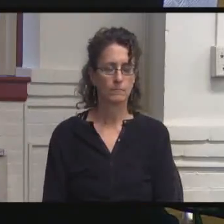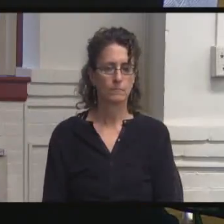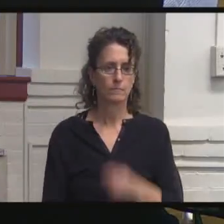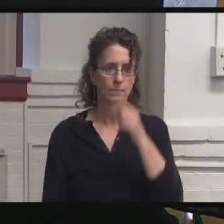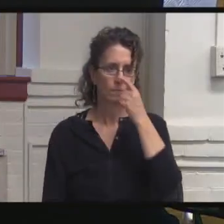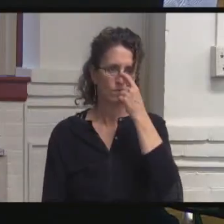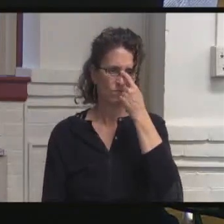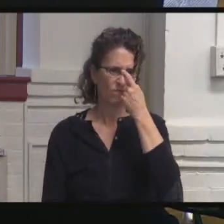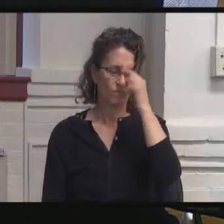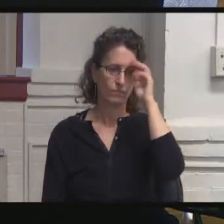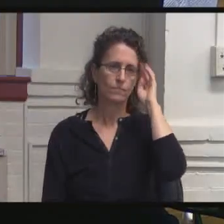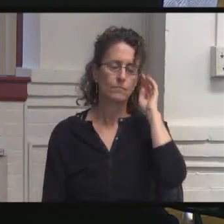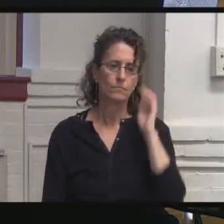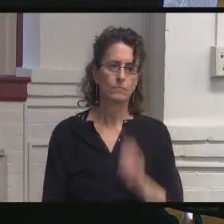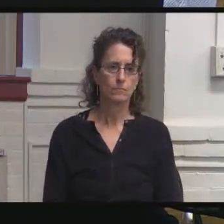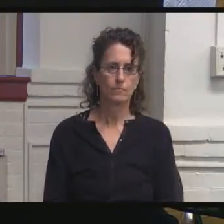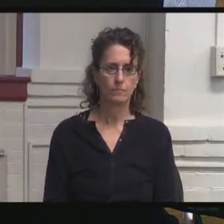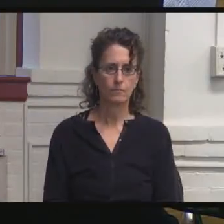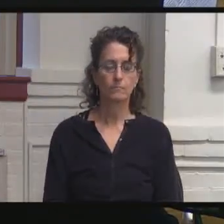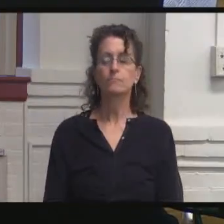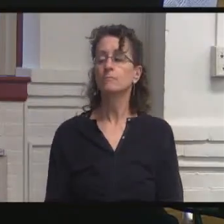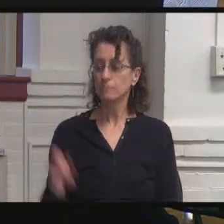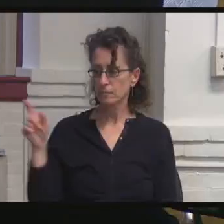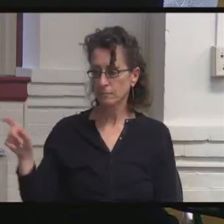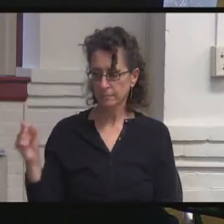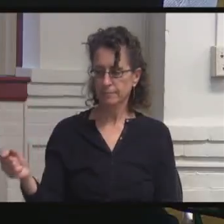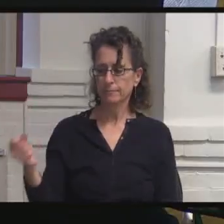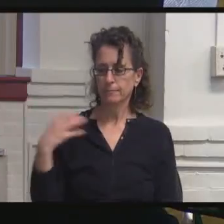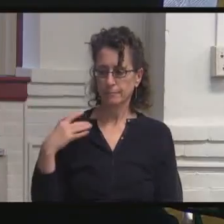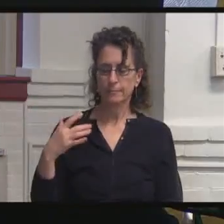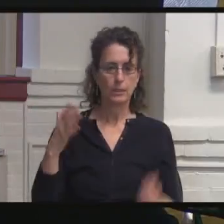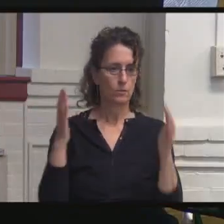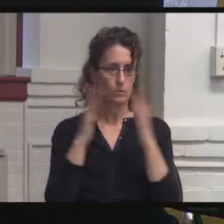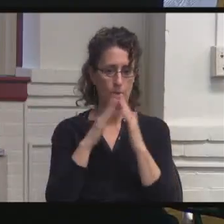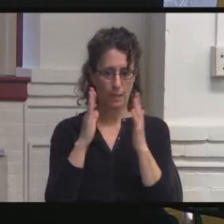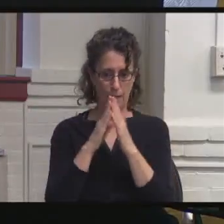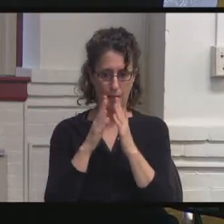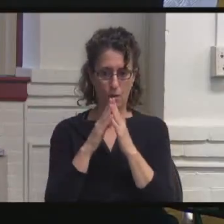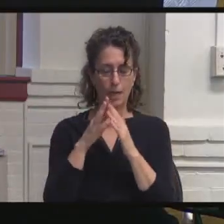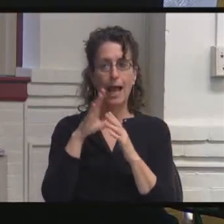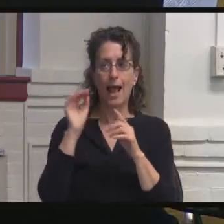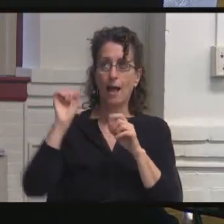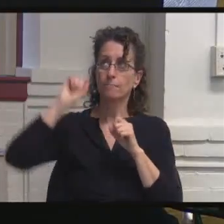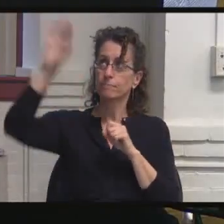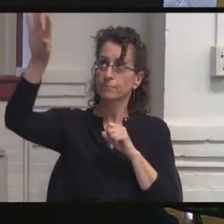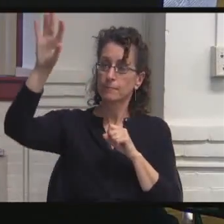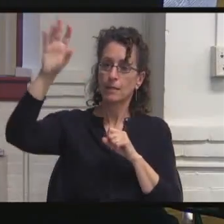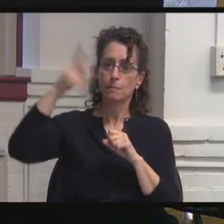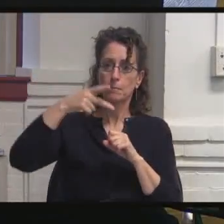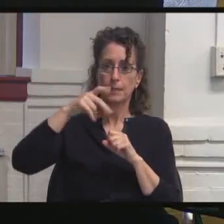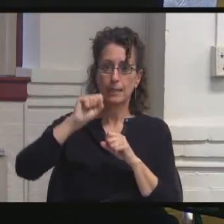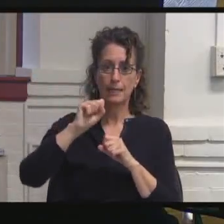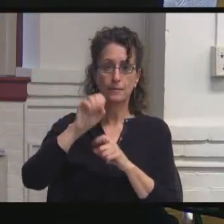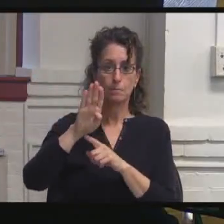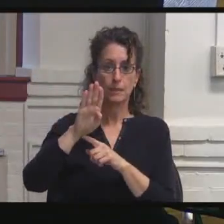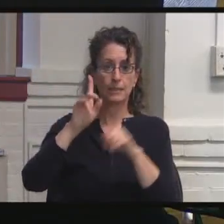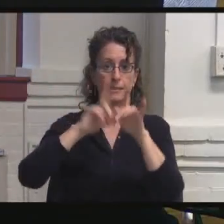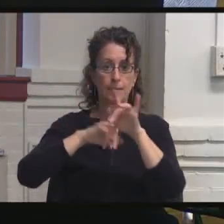Dodge's submission to the town and to the Public Service Board includes a series of images